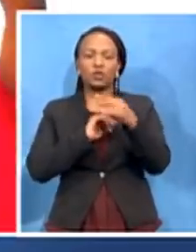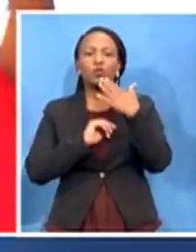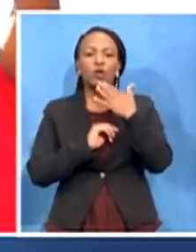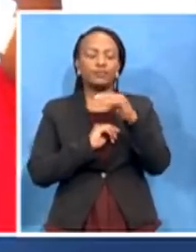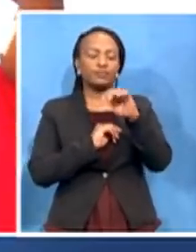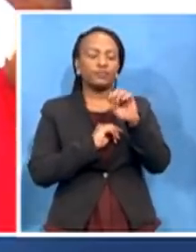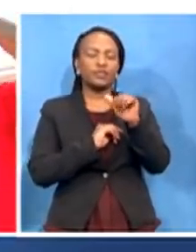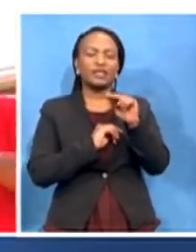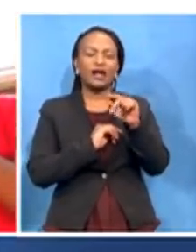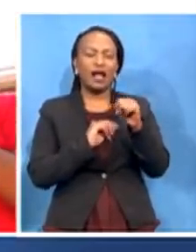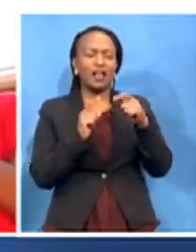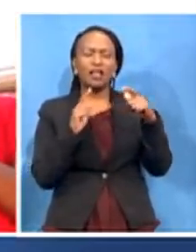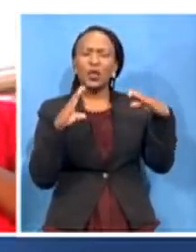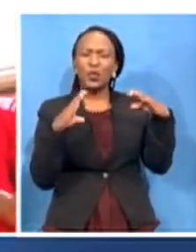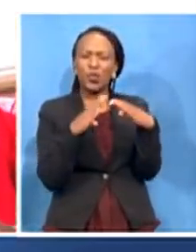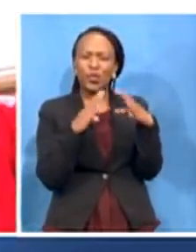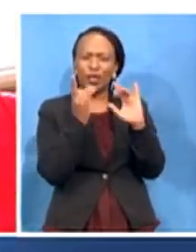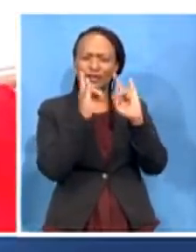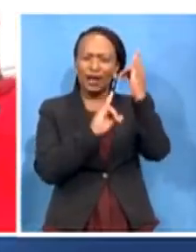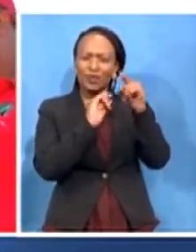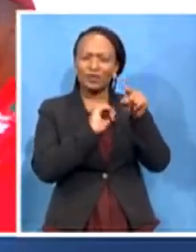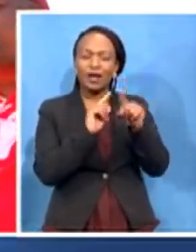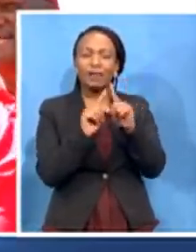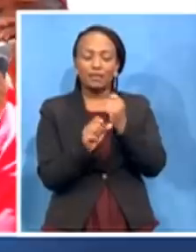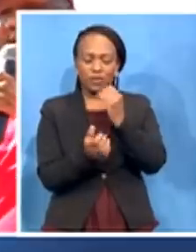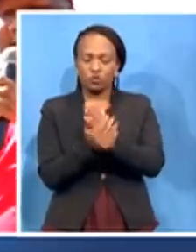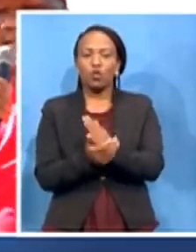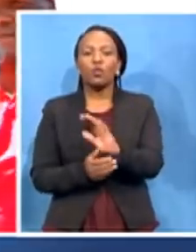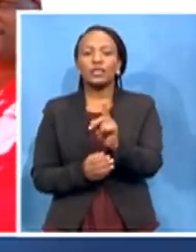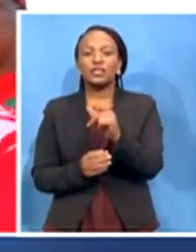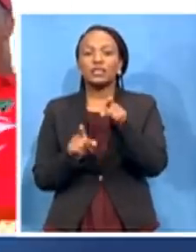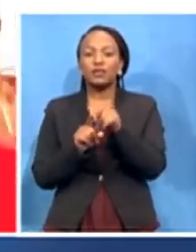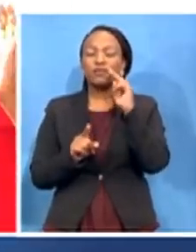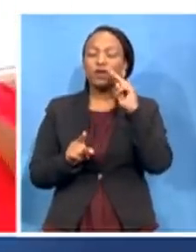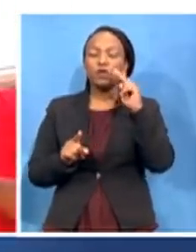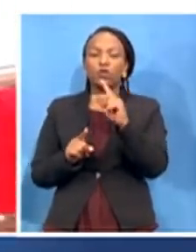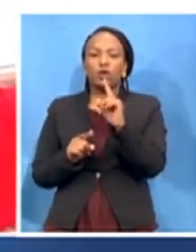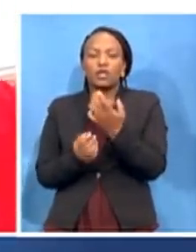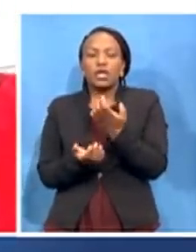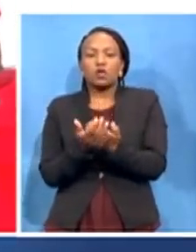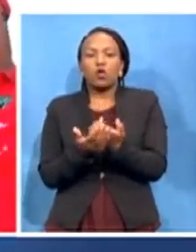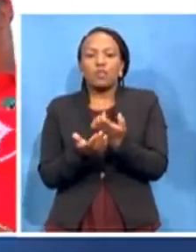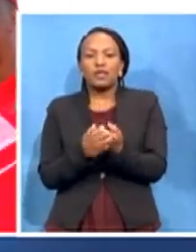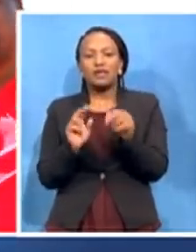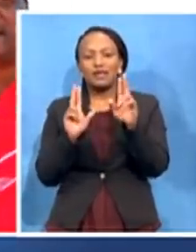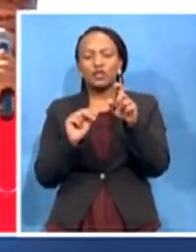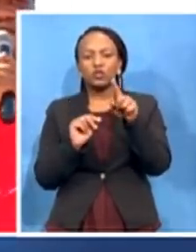sure is that if we look at the economic aspect of this town, it's going to